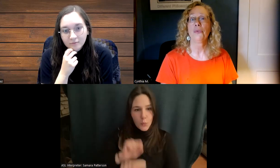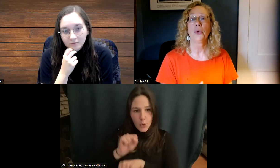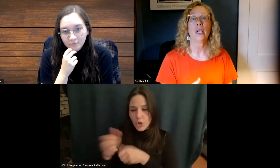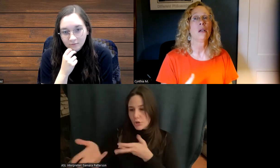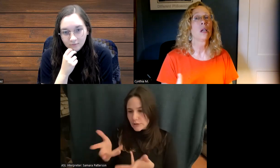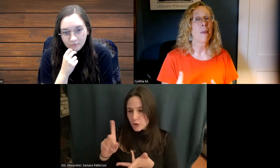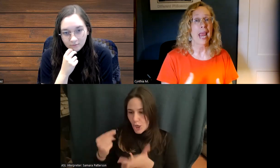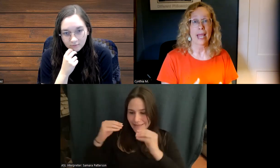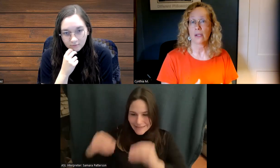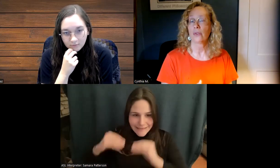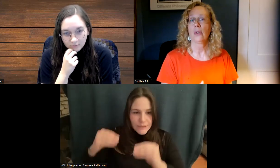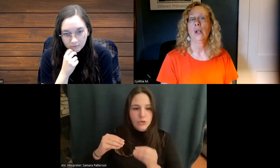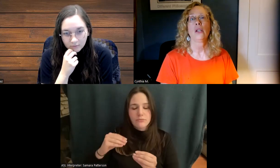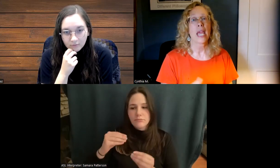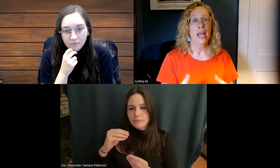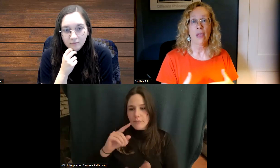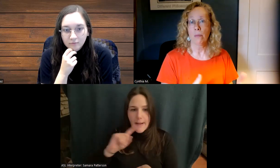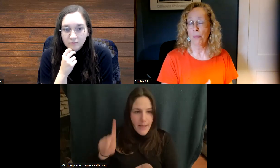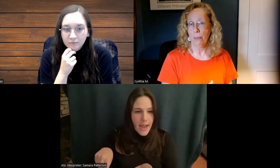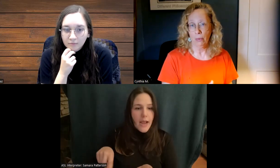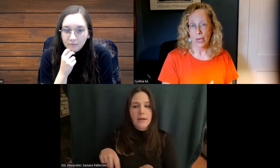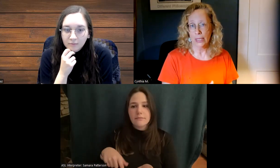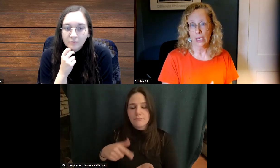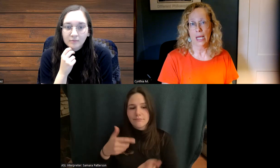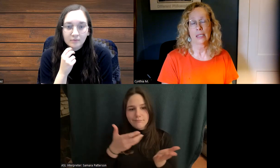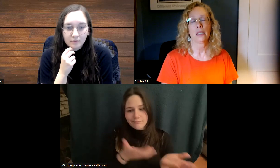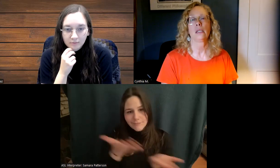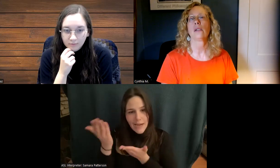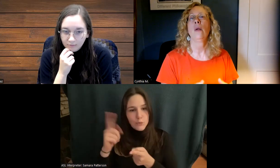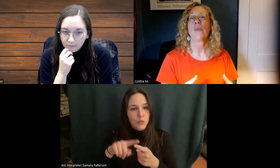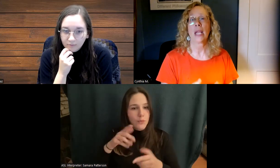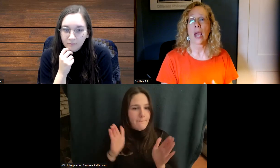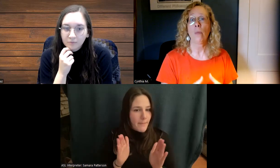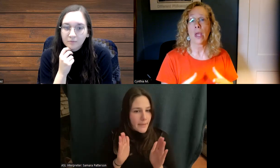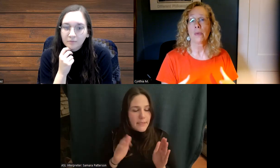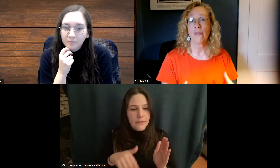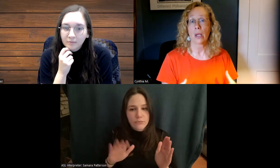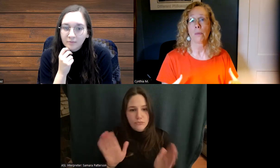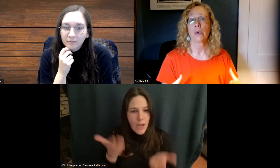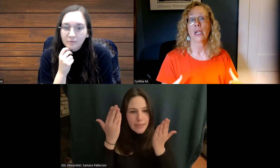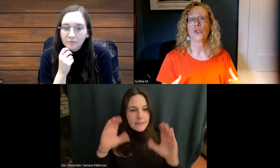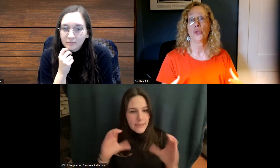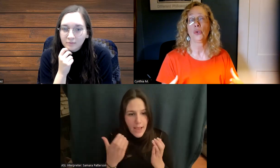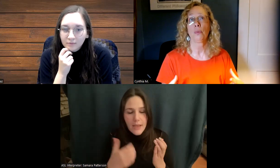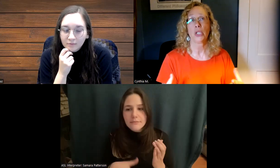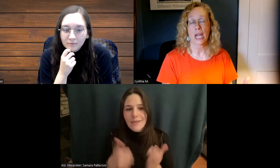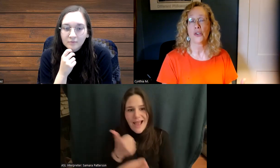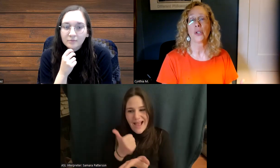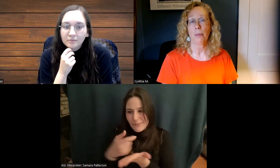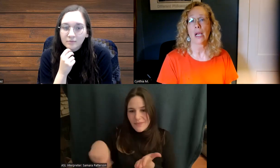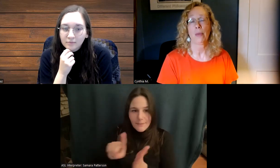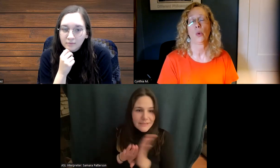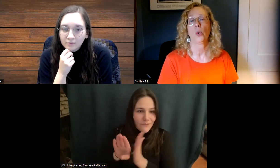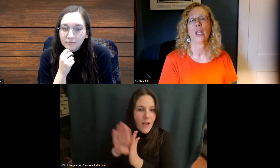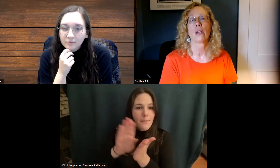them different commands, take them to puppy raising classes, and help them develop into